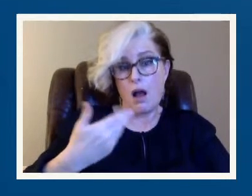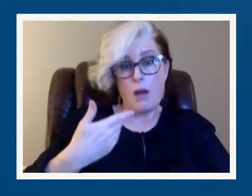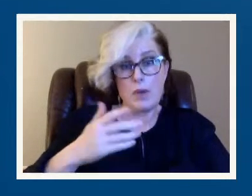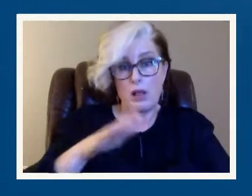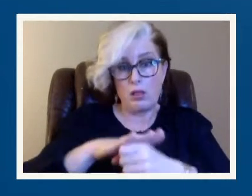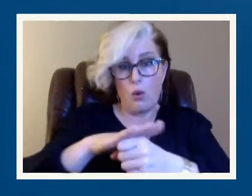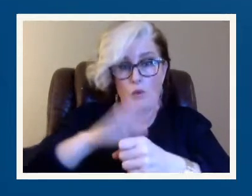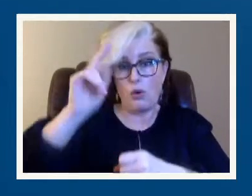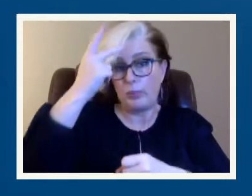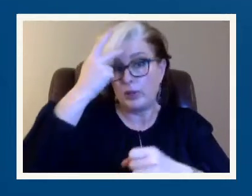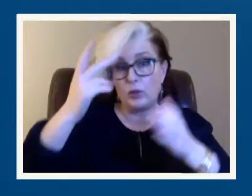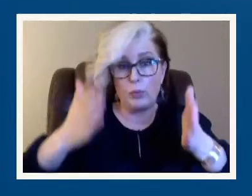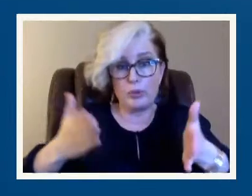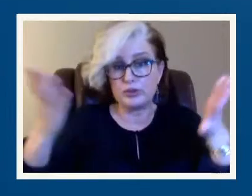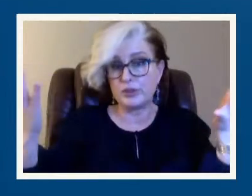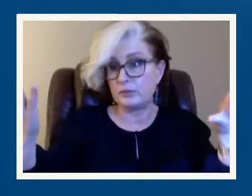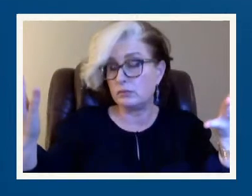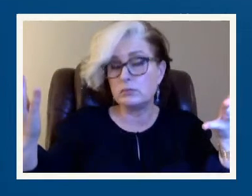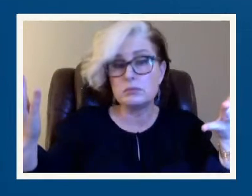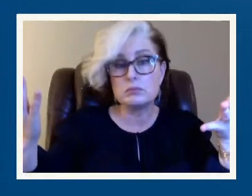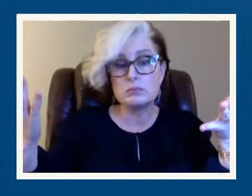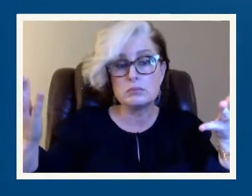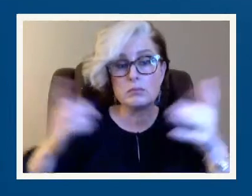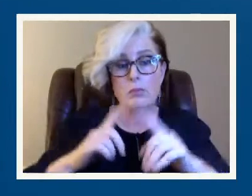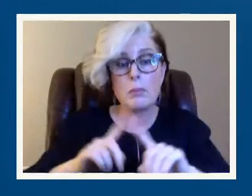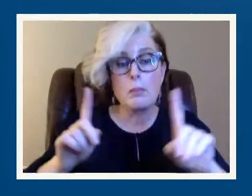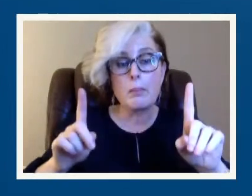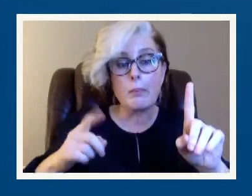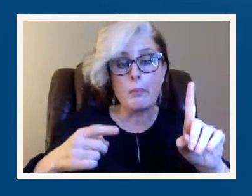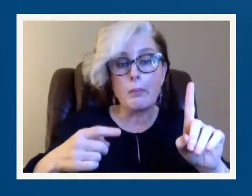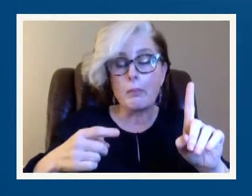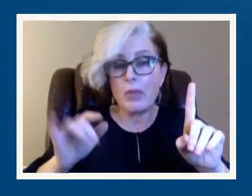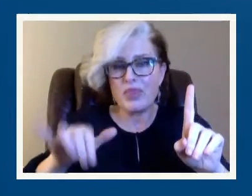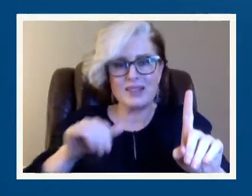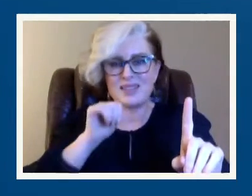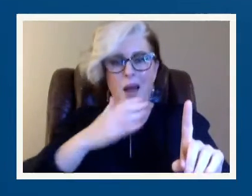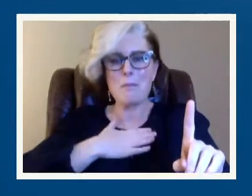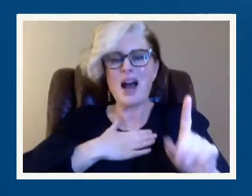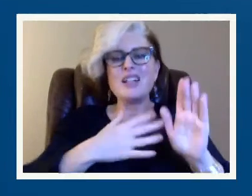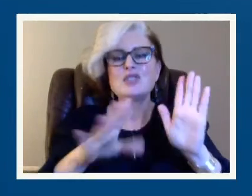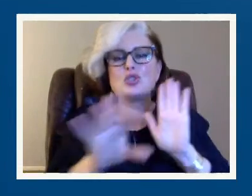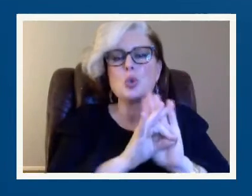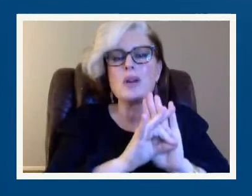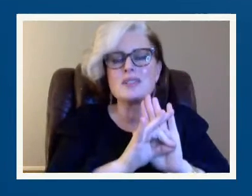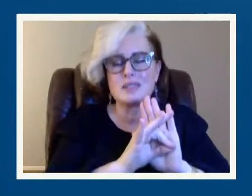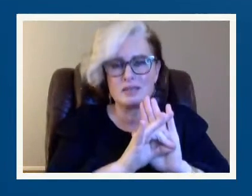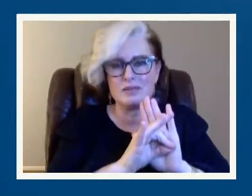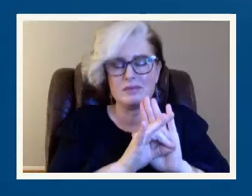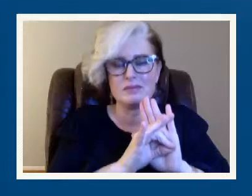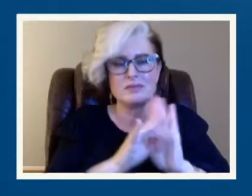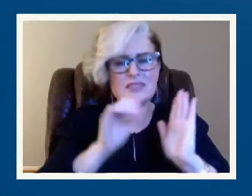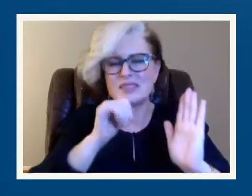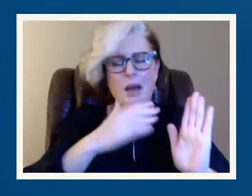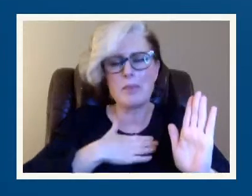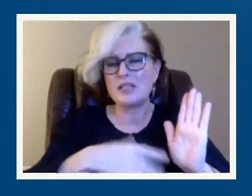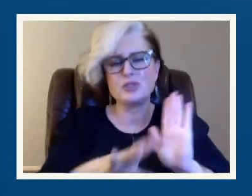political official, but that's not my choice to be making.